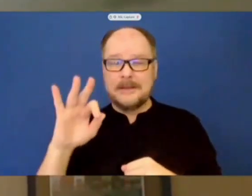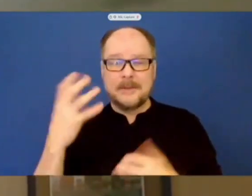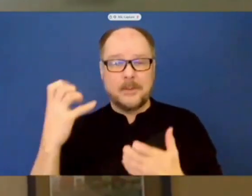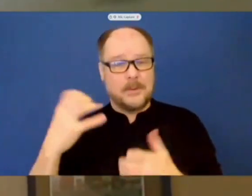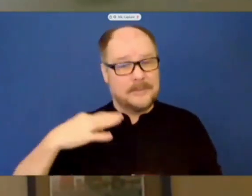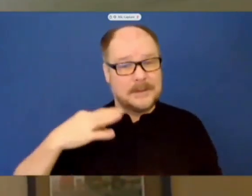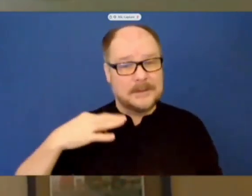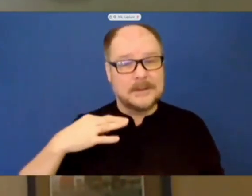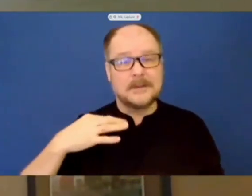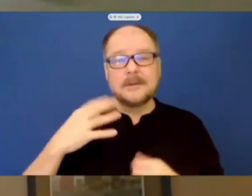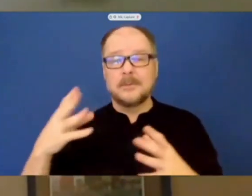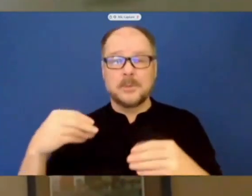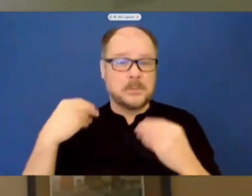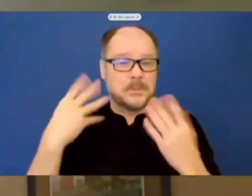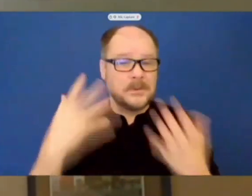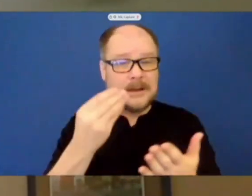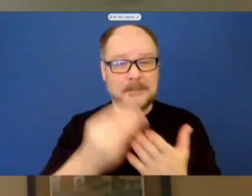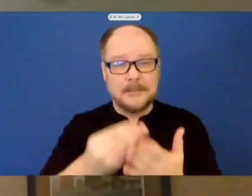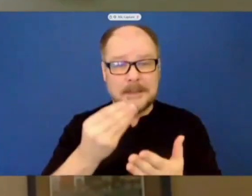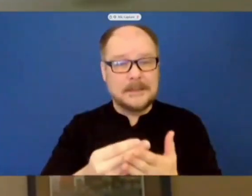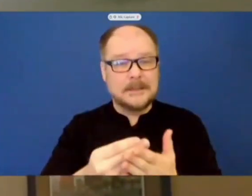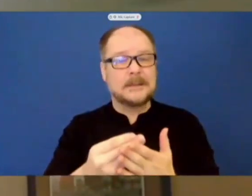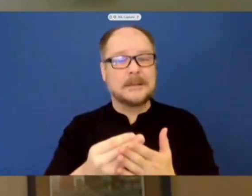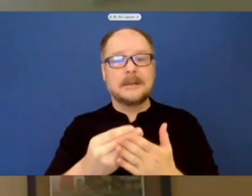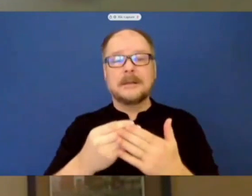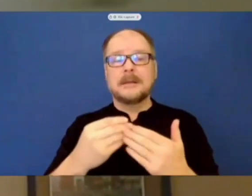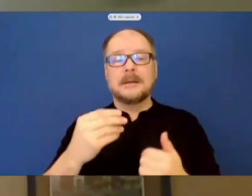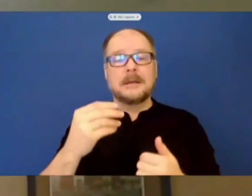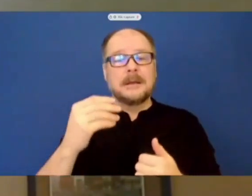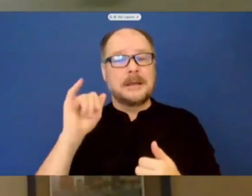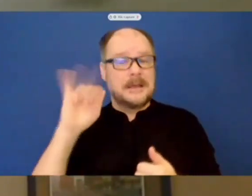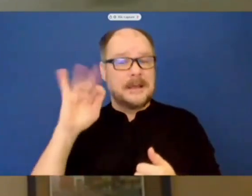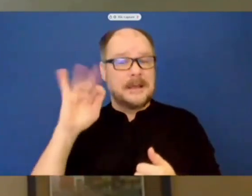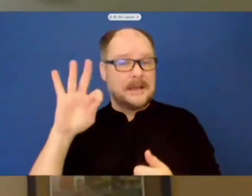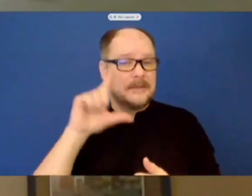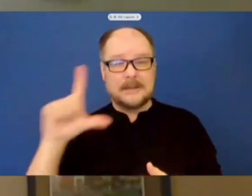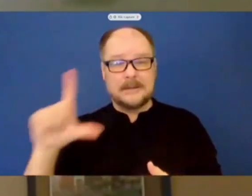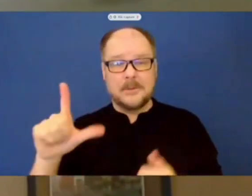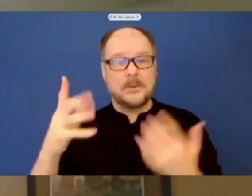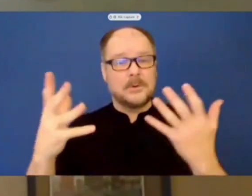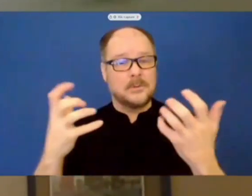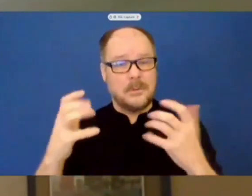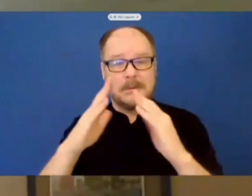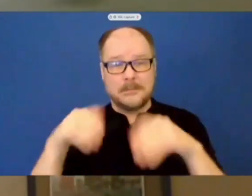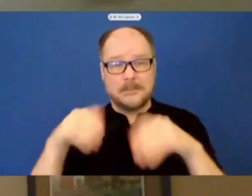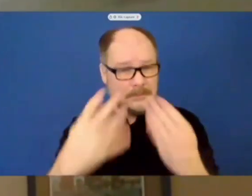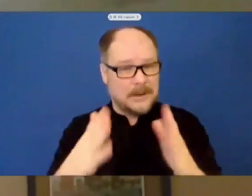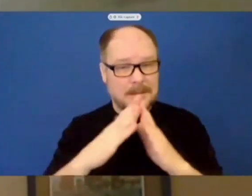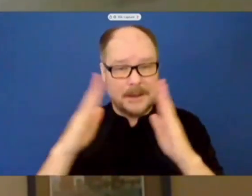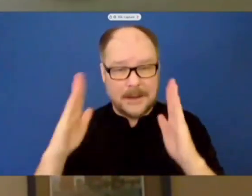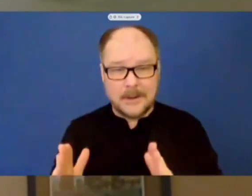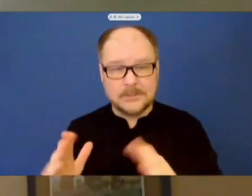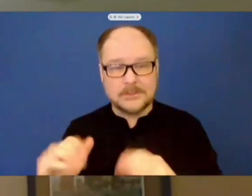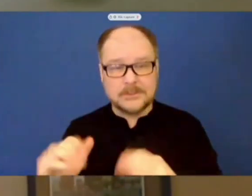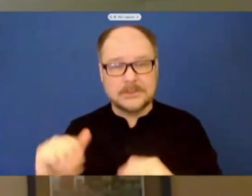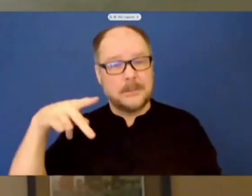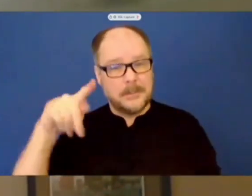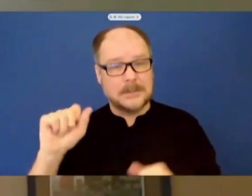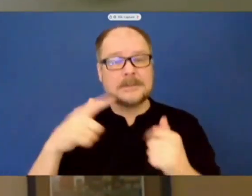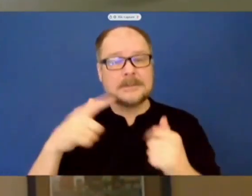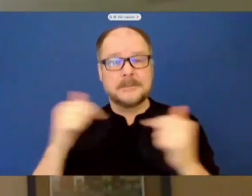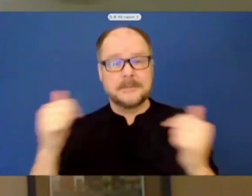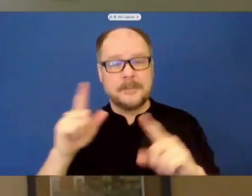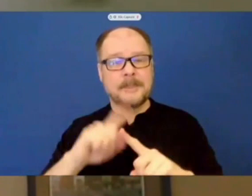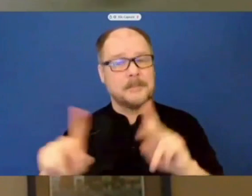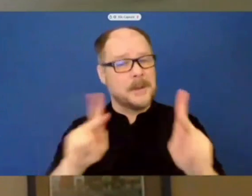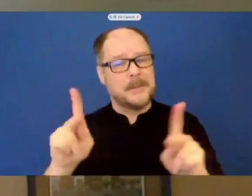support, landlords want to provide opportunities for housing. There are ways people can help, but we would really ask that people not come to the site to help because we need